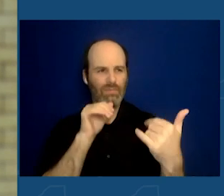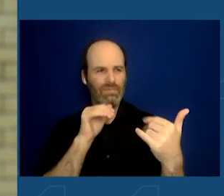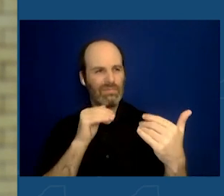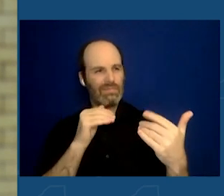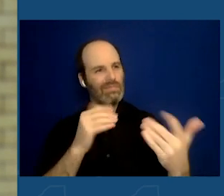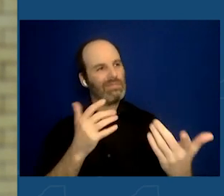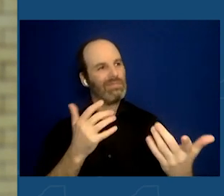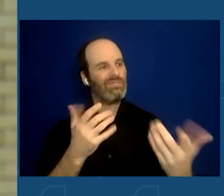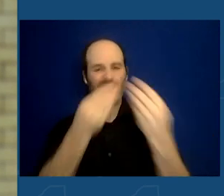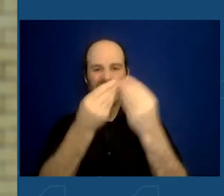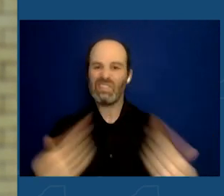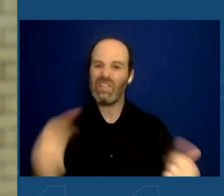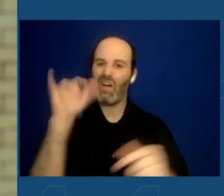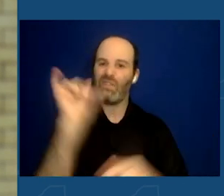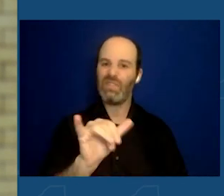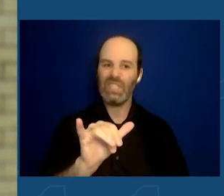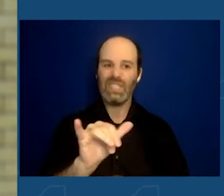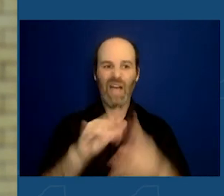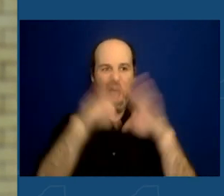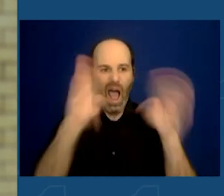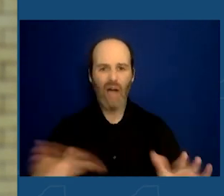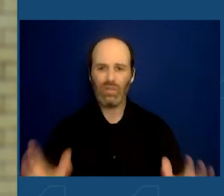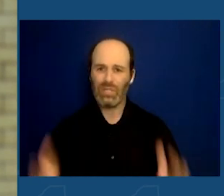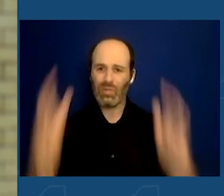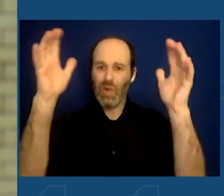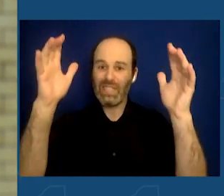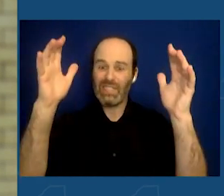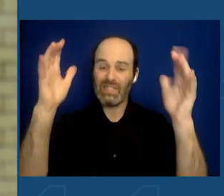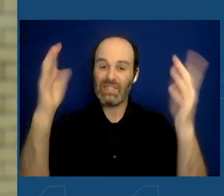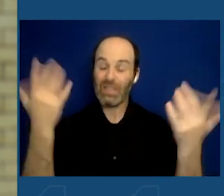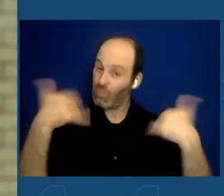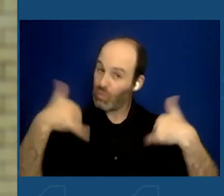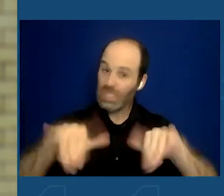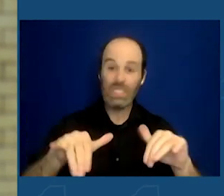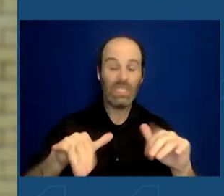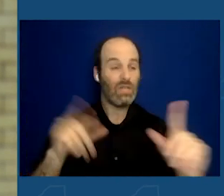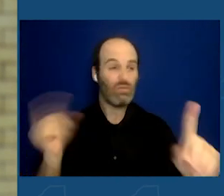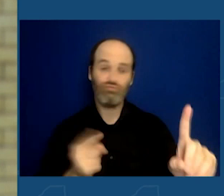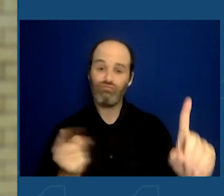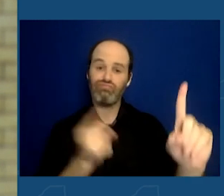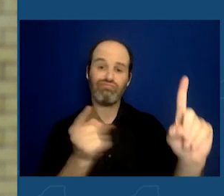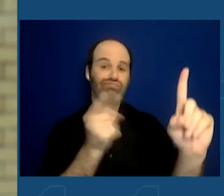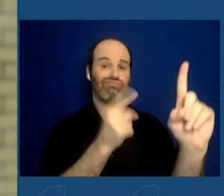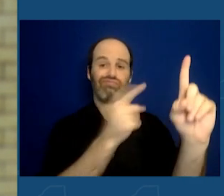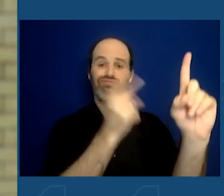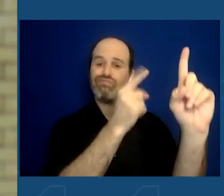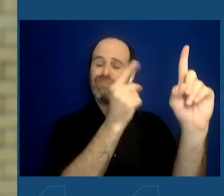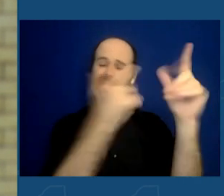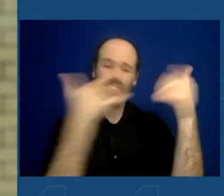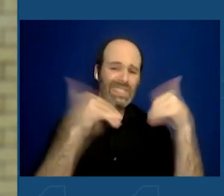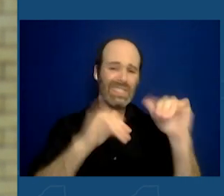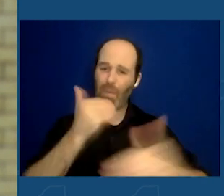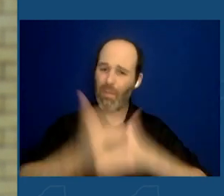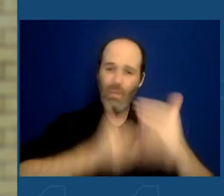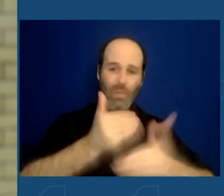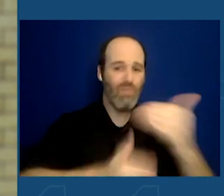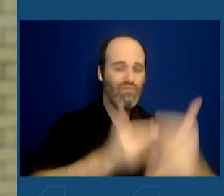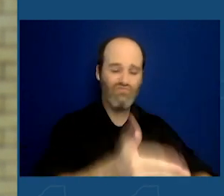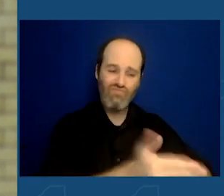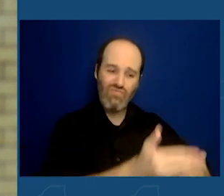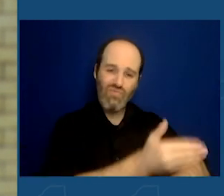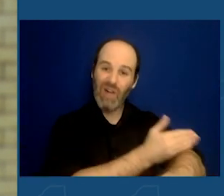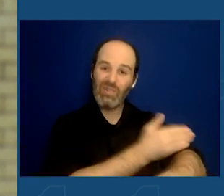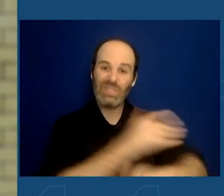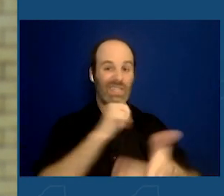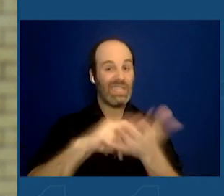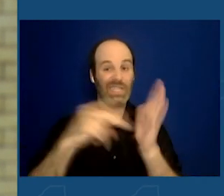crisis. And we're still pursuing it. We're still going to make progress. But that does not mean that we have to